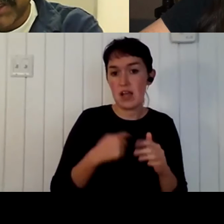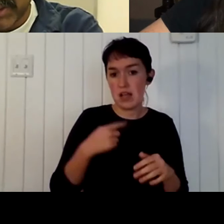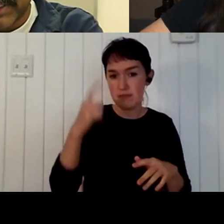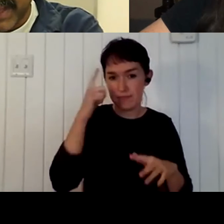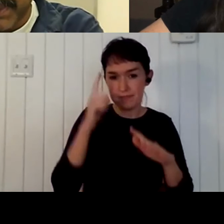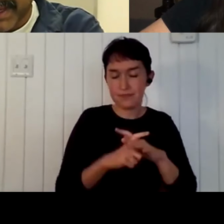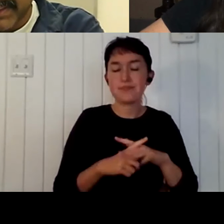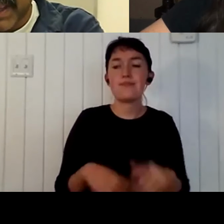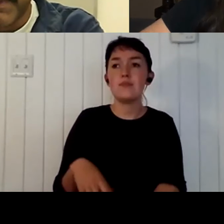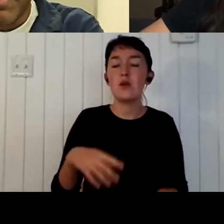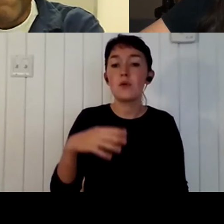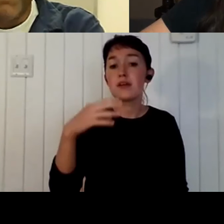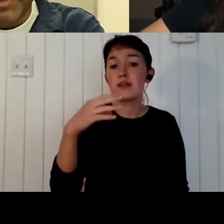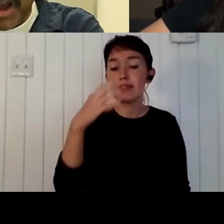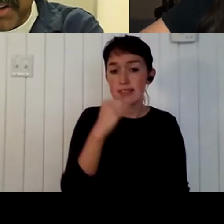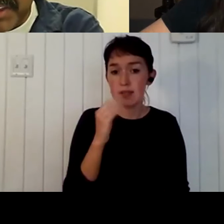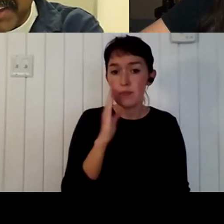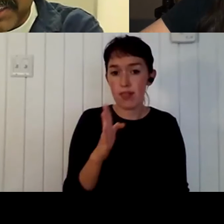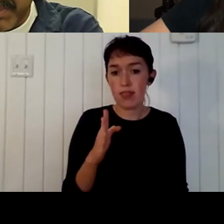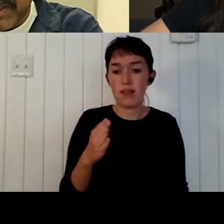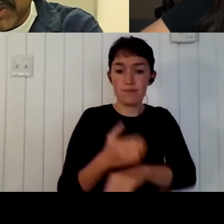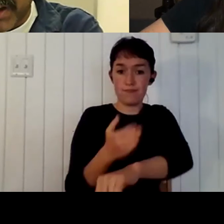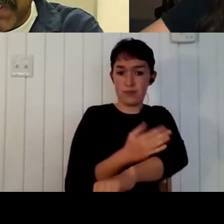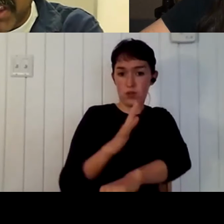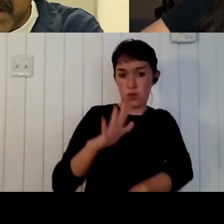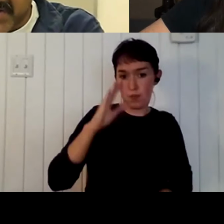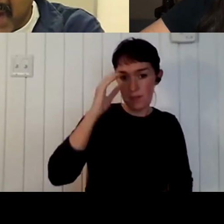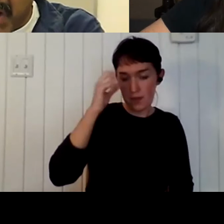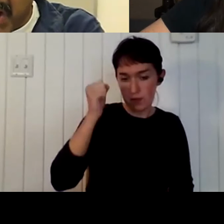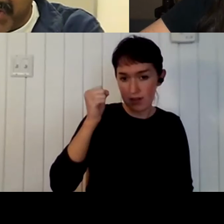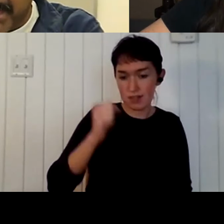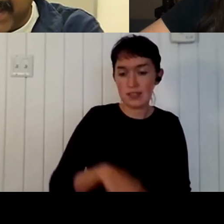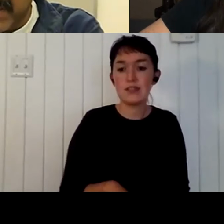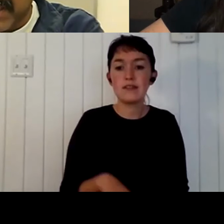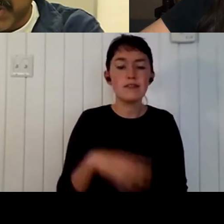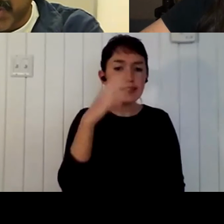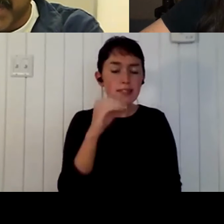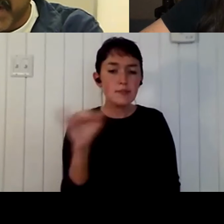memories, right? And sort of stabilize them. But the other thing sleep does is sort of clears out all the